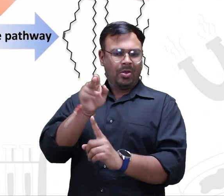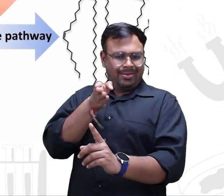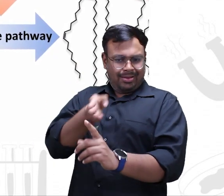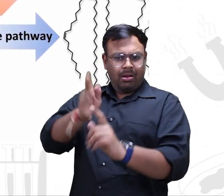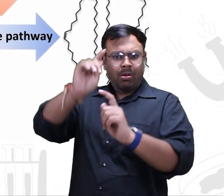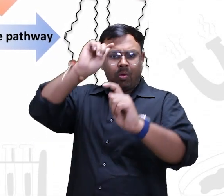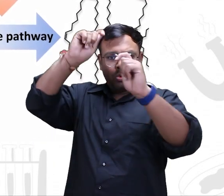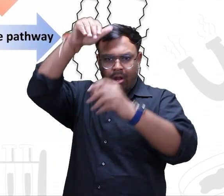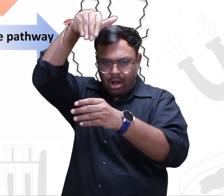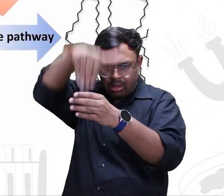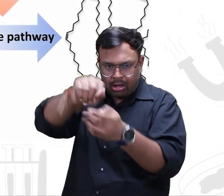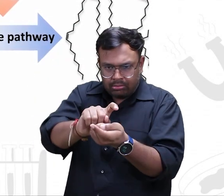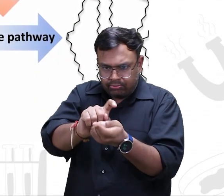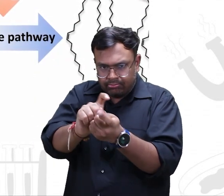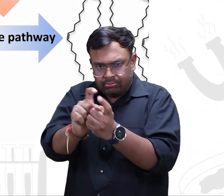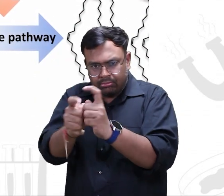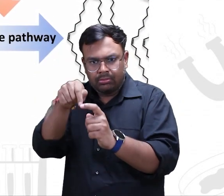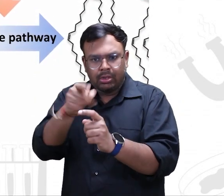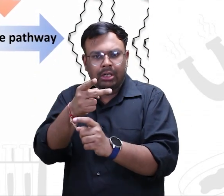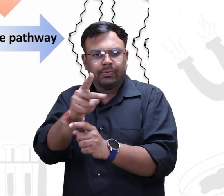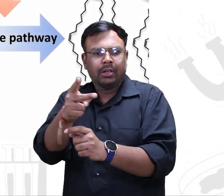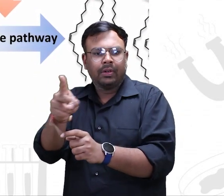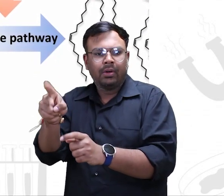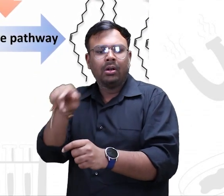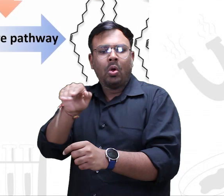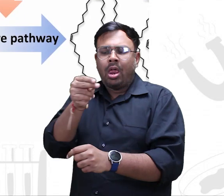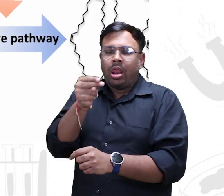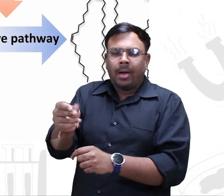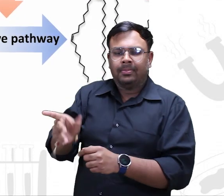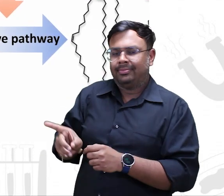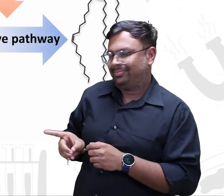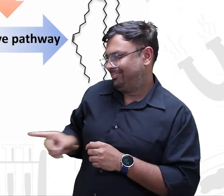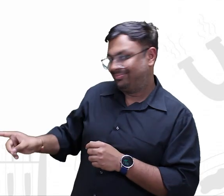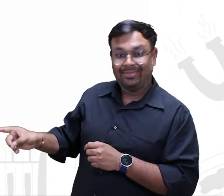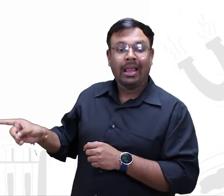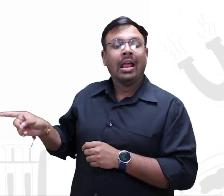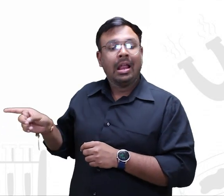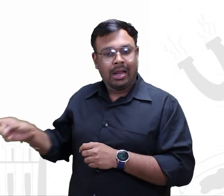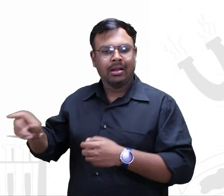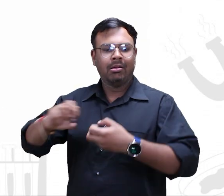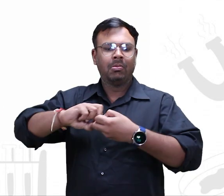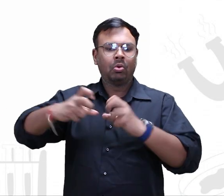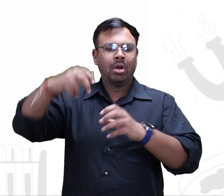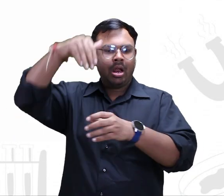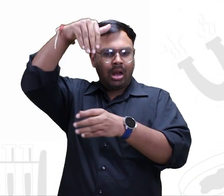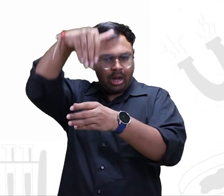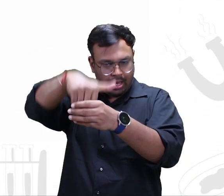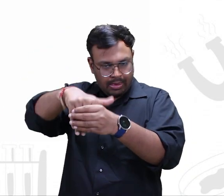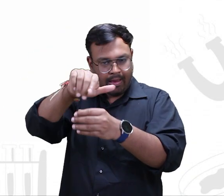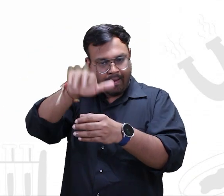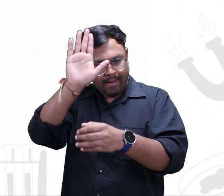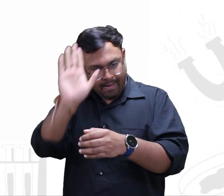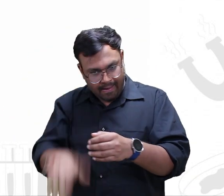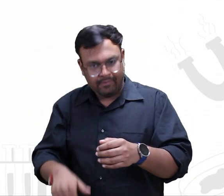has completely changed its avatar and it's acting on a completely different class of lipids called diacylglycerols. And we have also seen that this